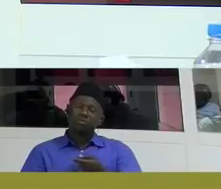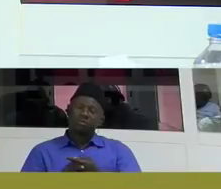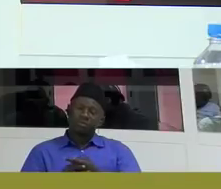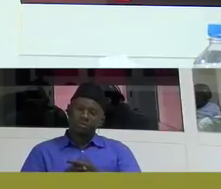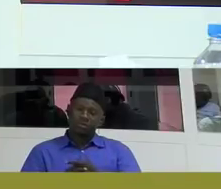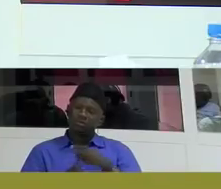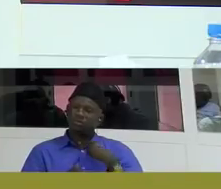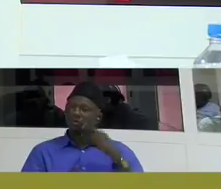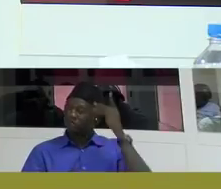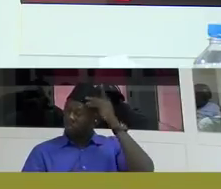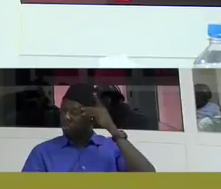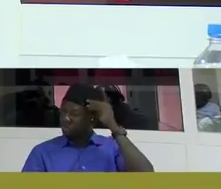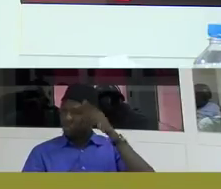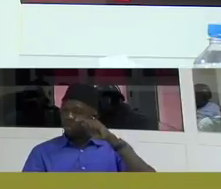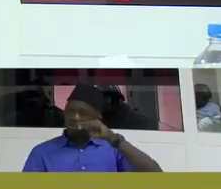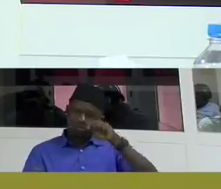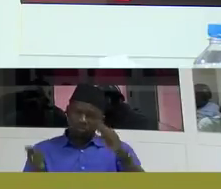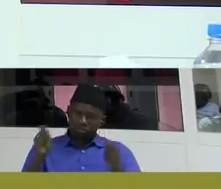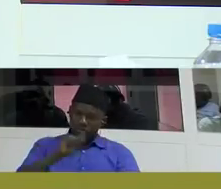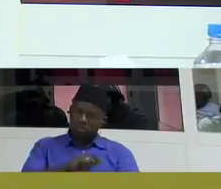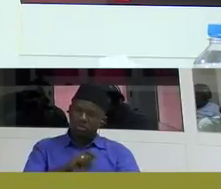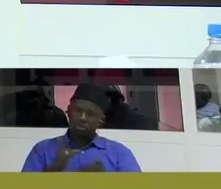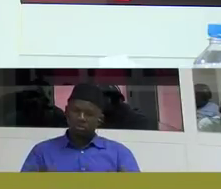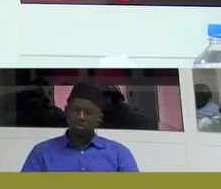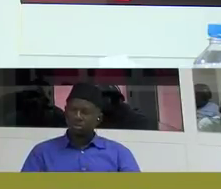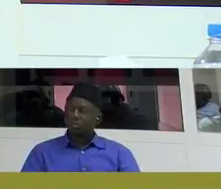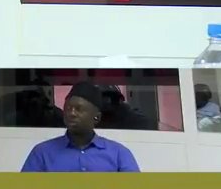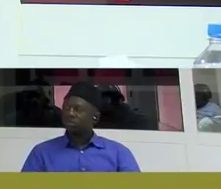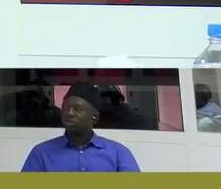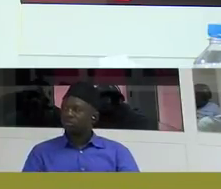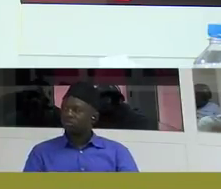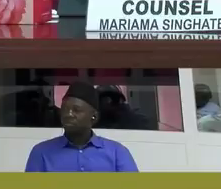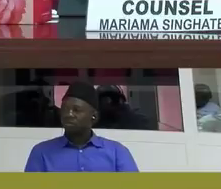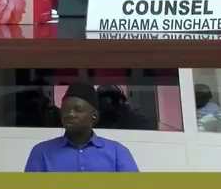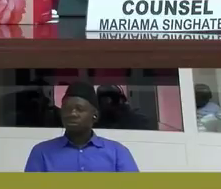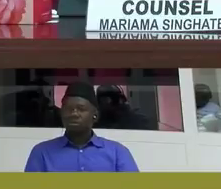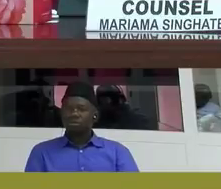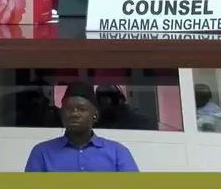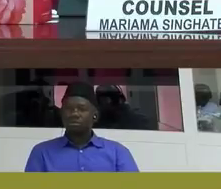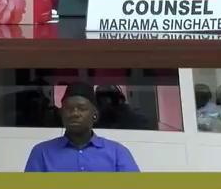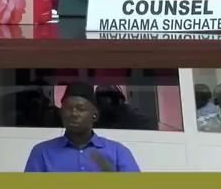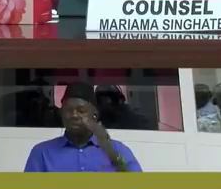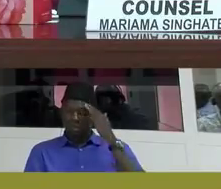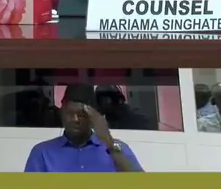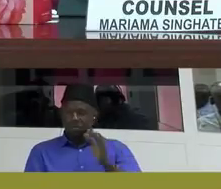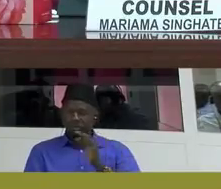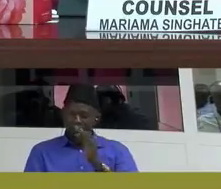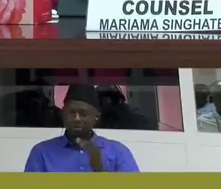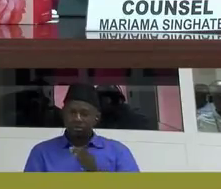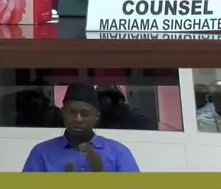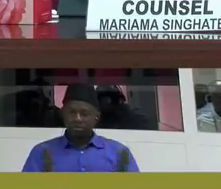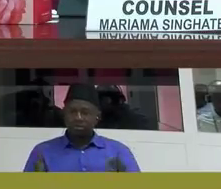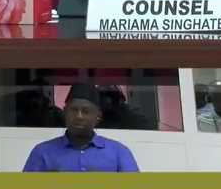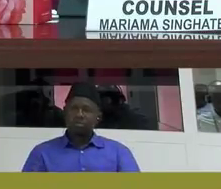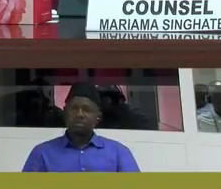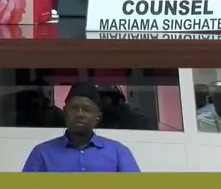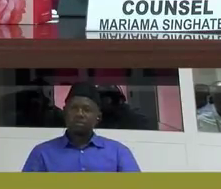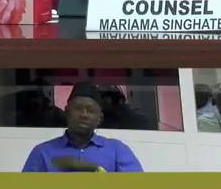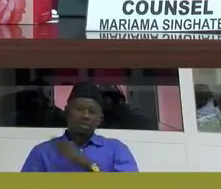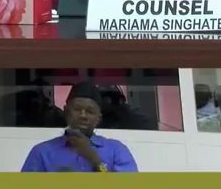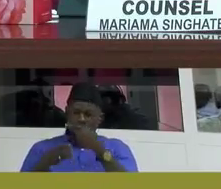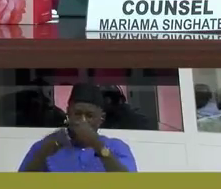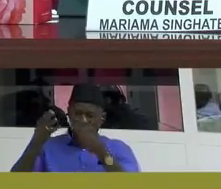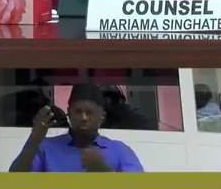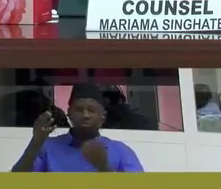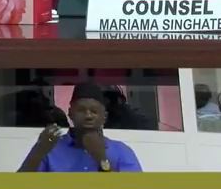for political change now. Thank you very much. There are quite a number of issues